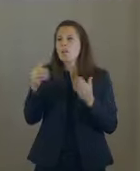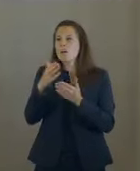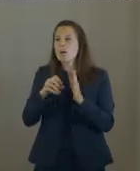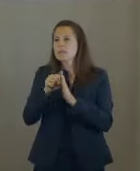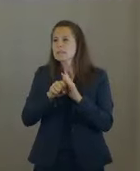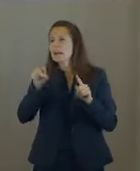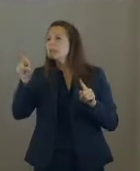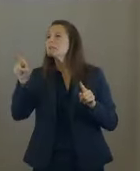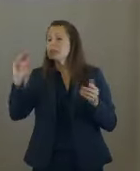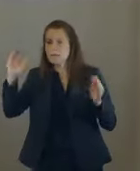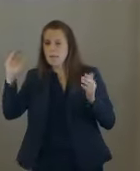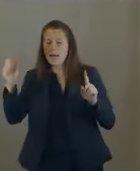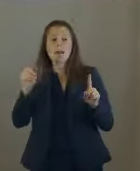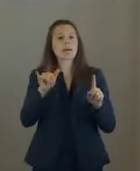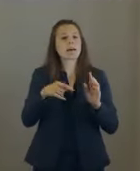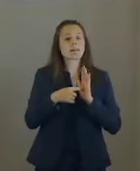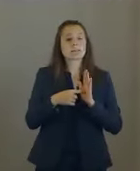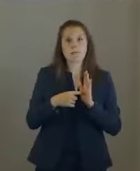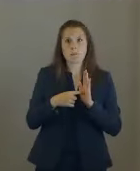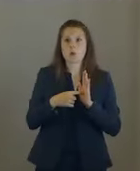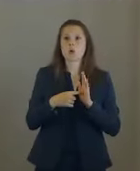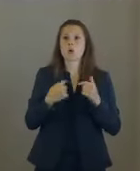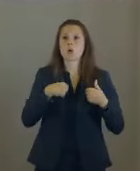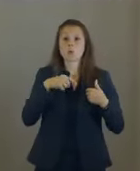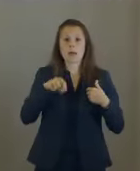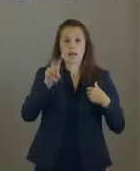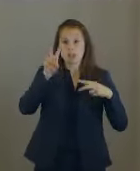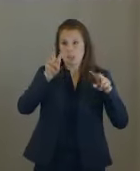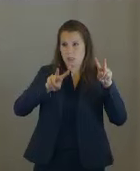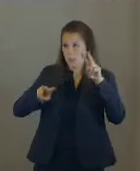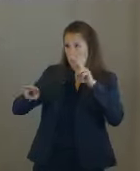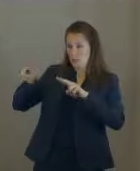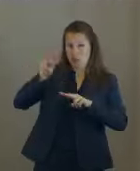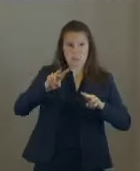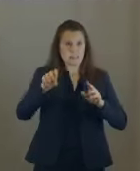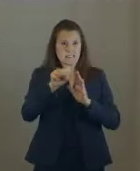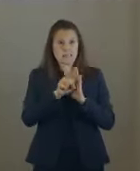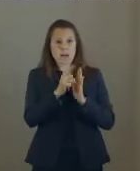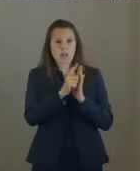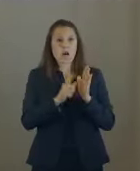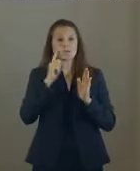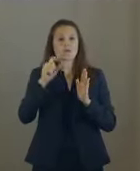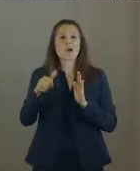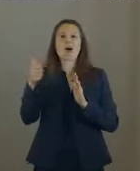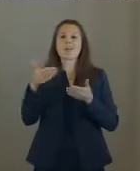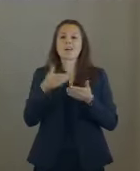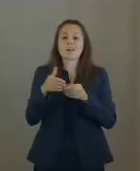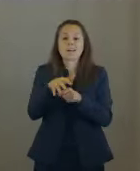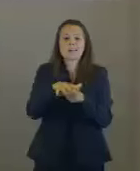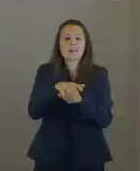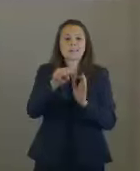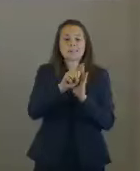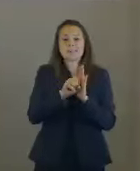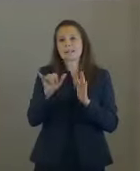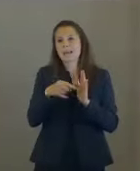our case, we had to look at the rules or state laws of several Great Lakes states, which included